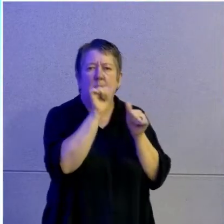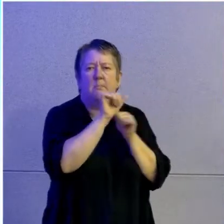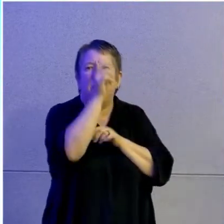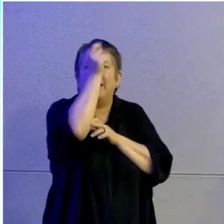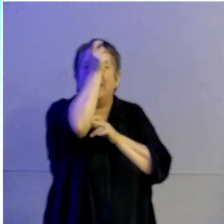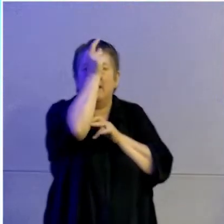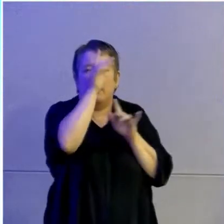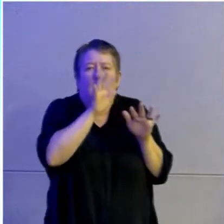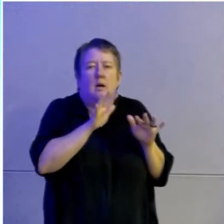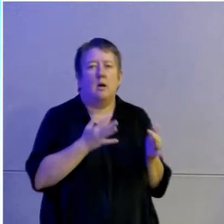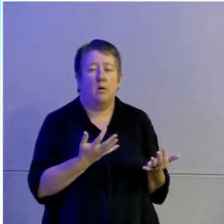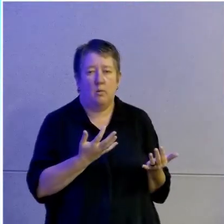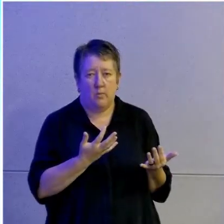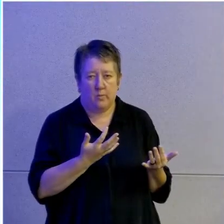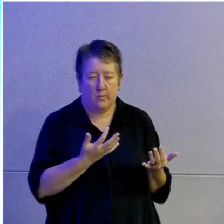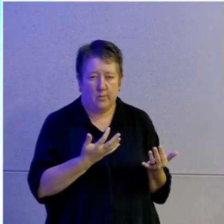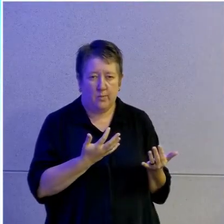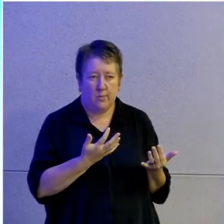that